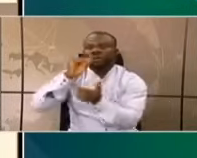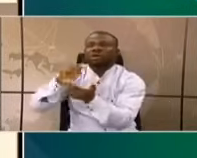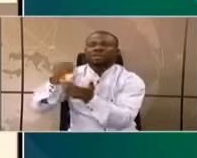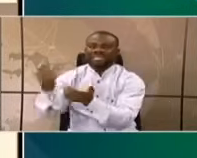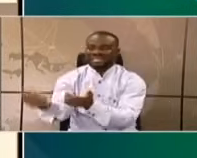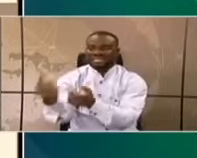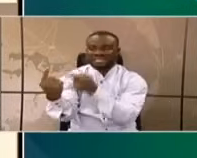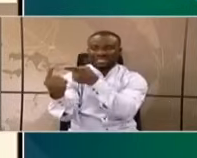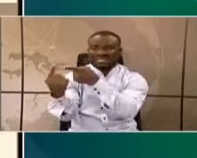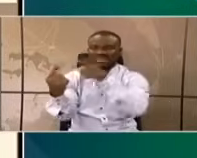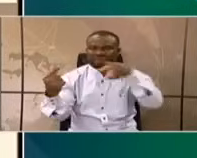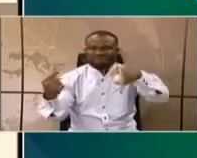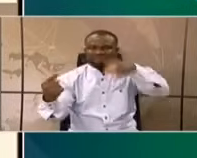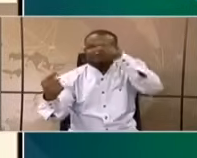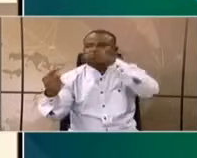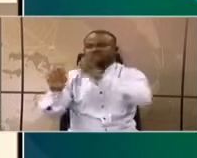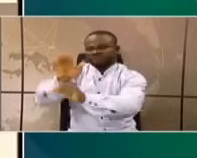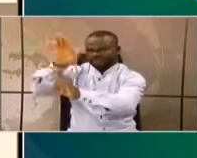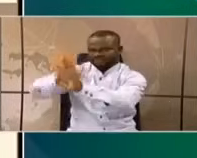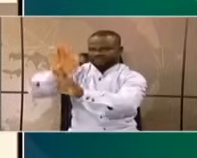Enema e koso no. Ojai.